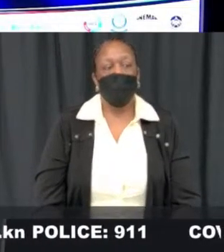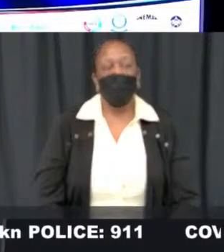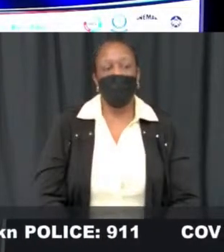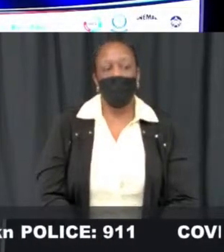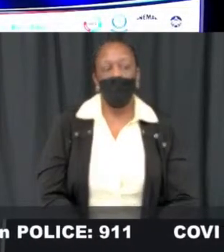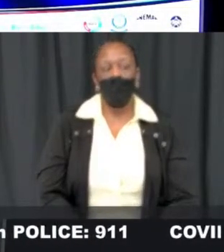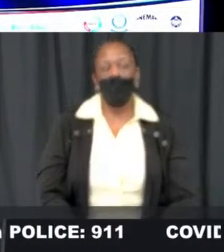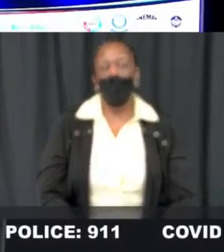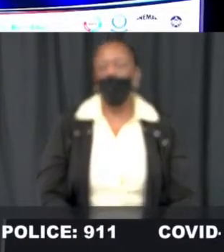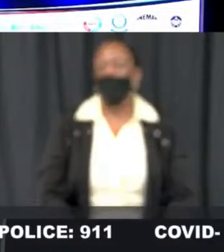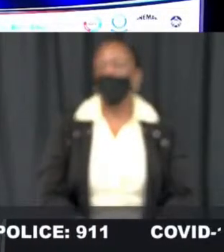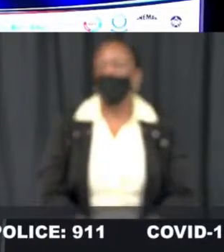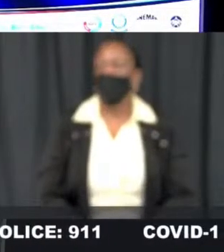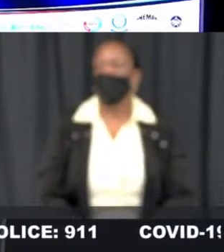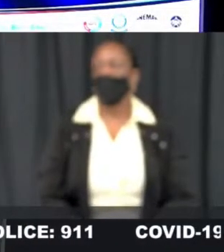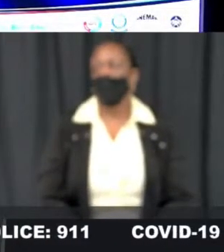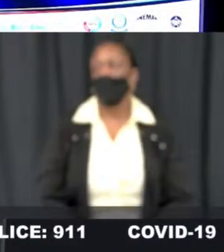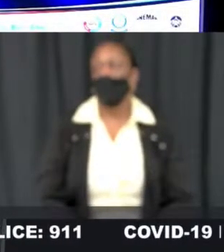Laws.